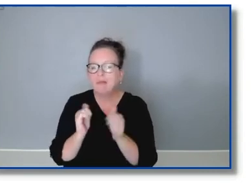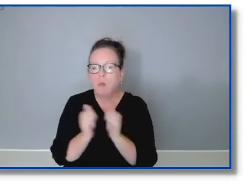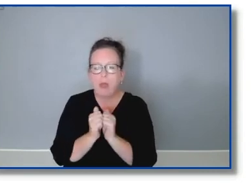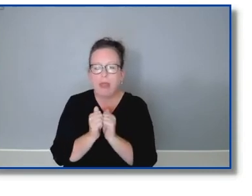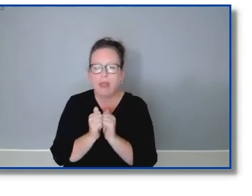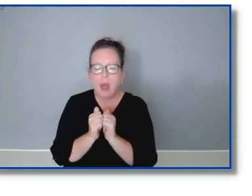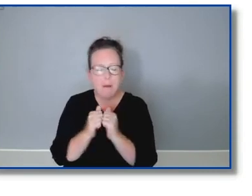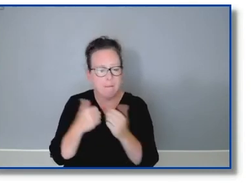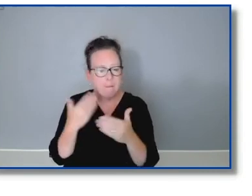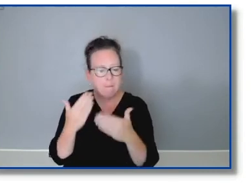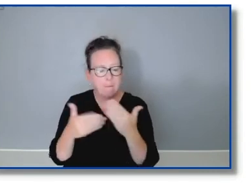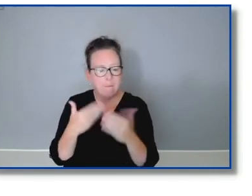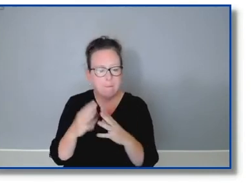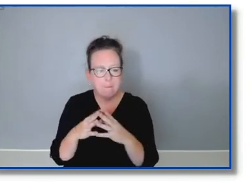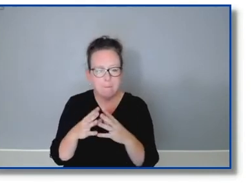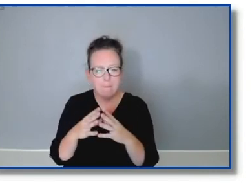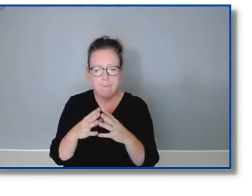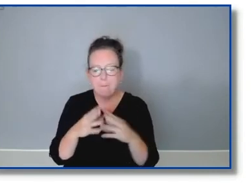the